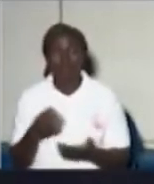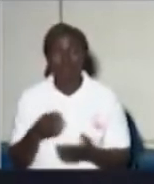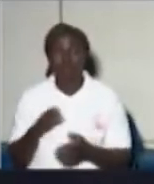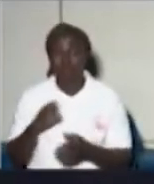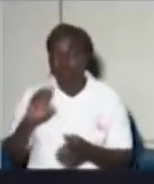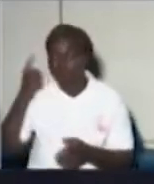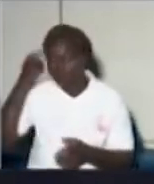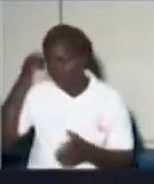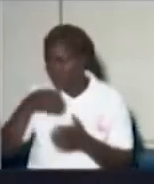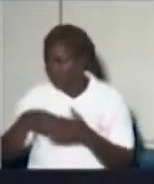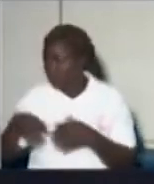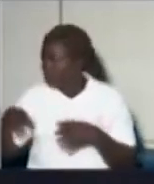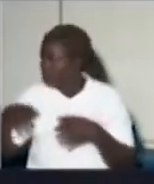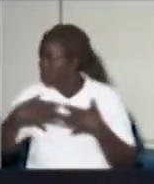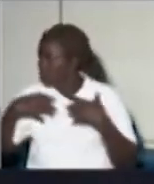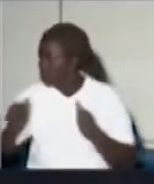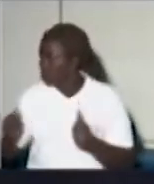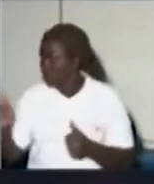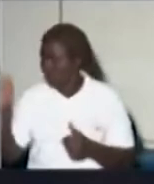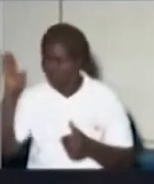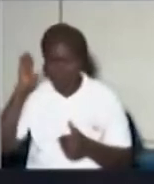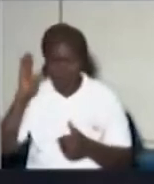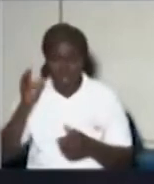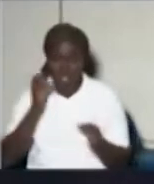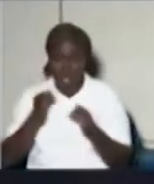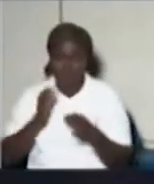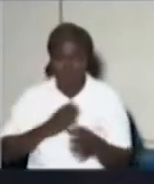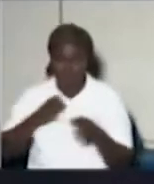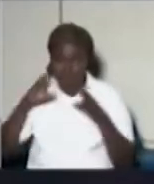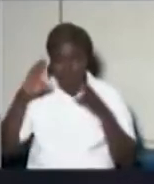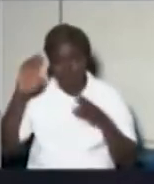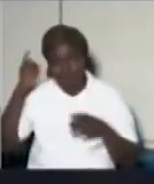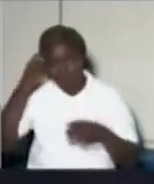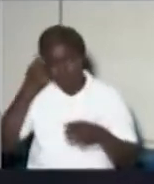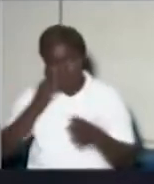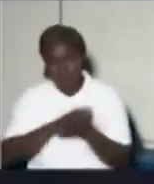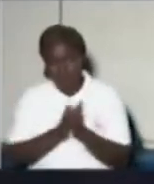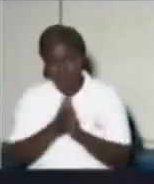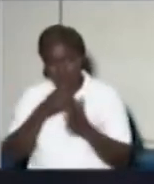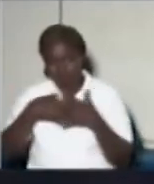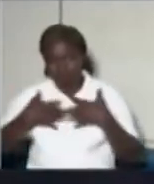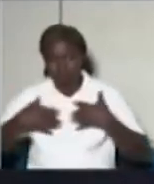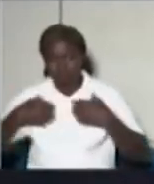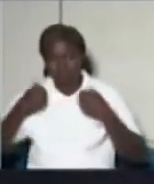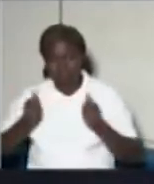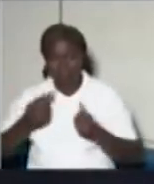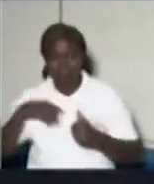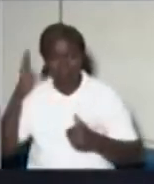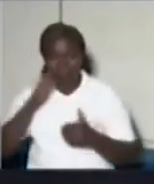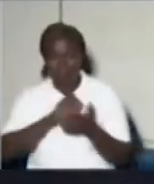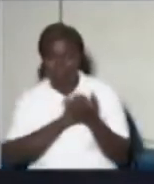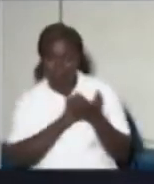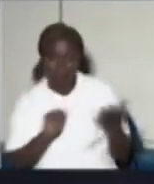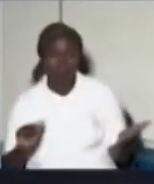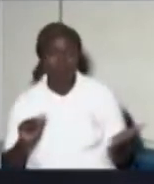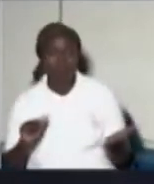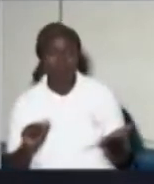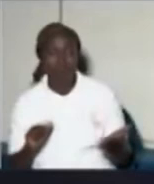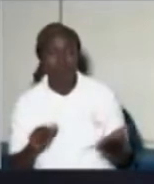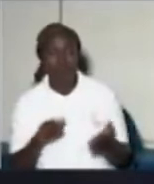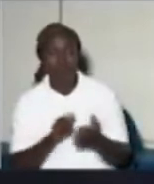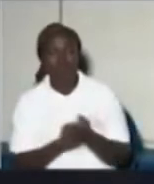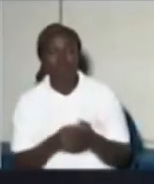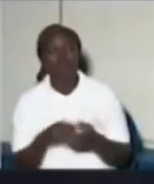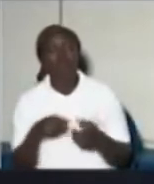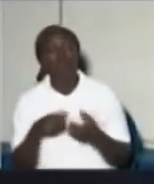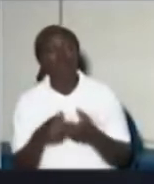the grace of God, we do away with subsidy. What we do is to deregulate the sector. In